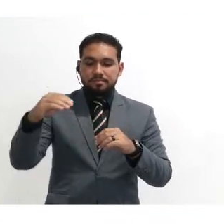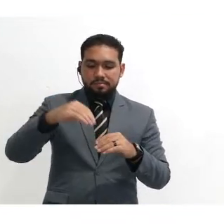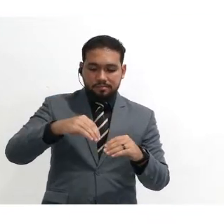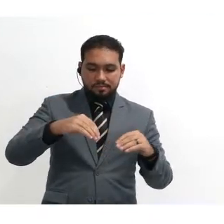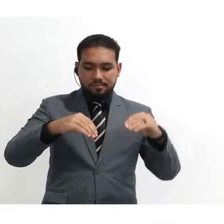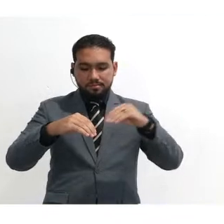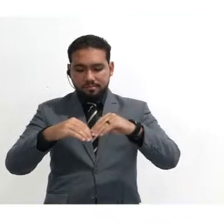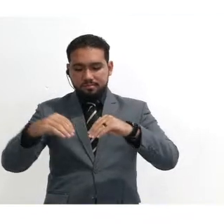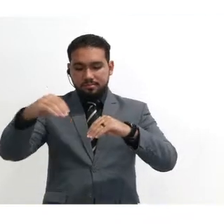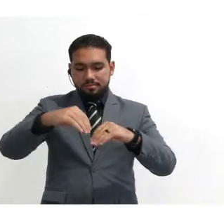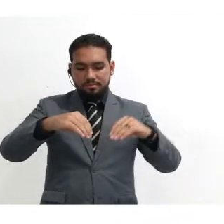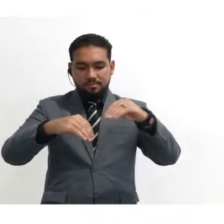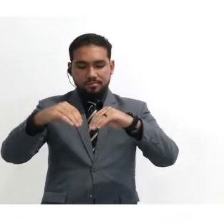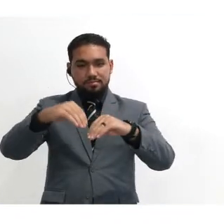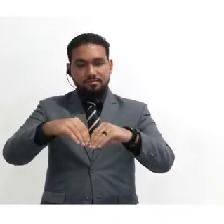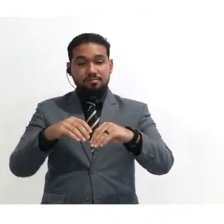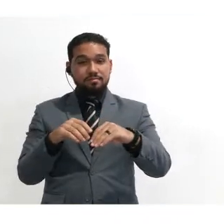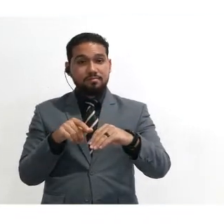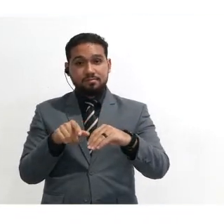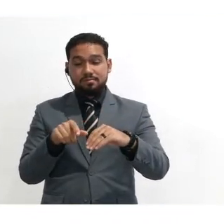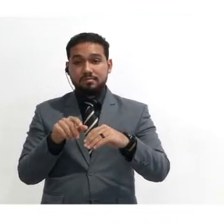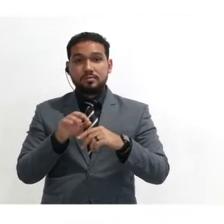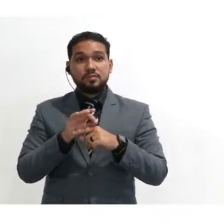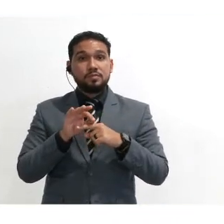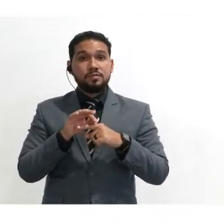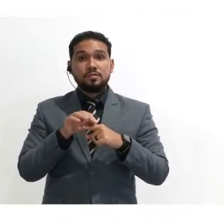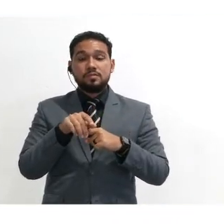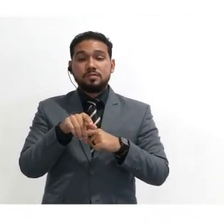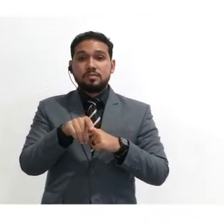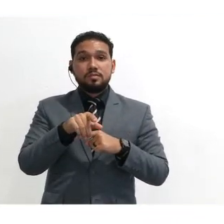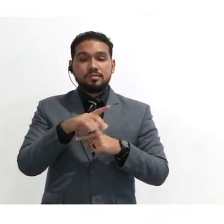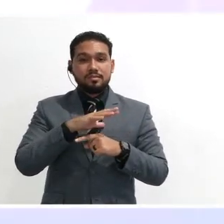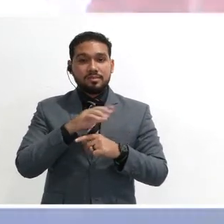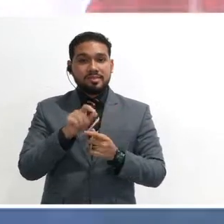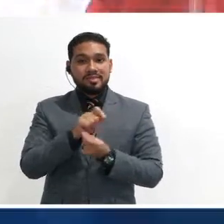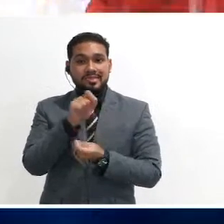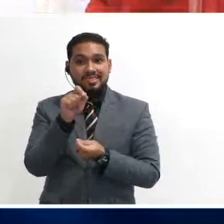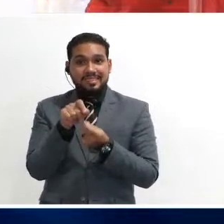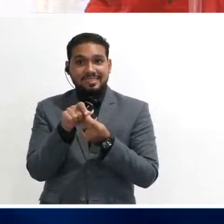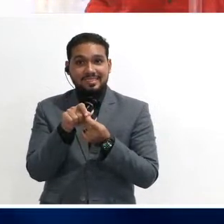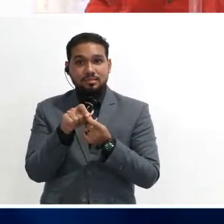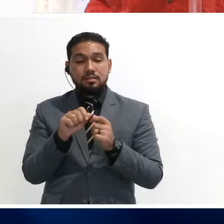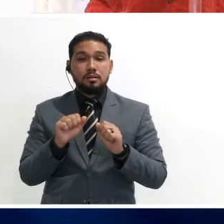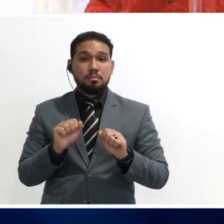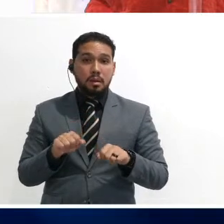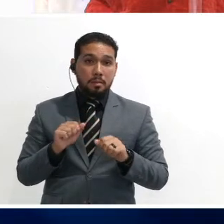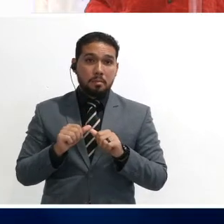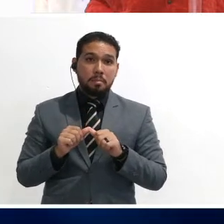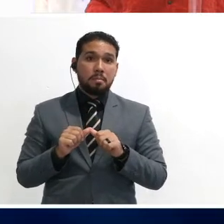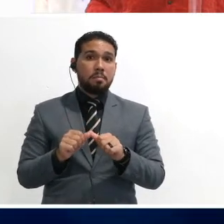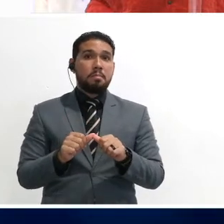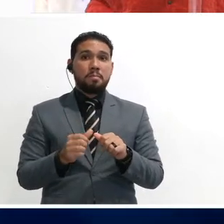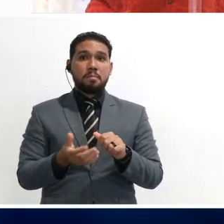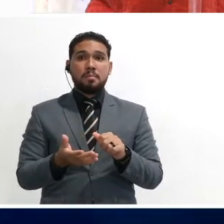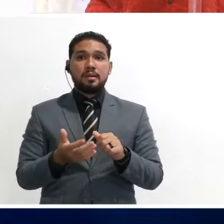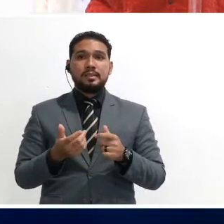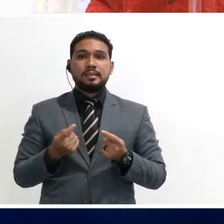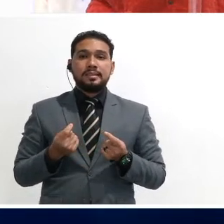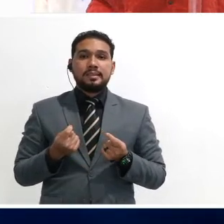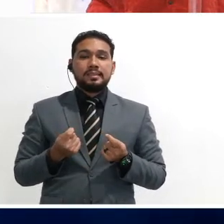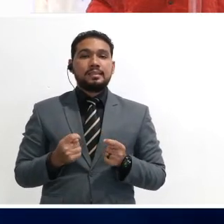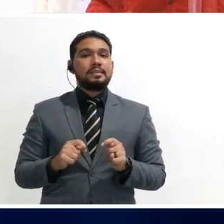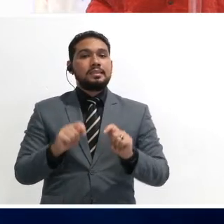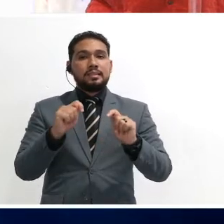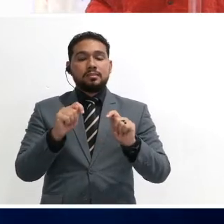designed a functional part or a sub-function into a package that's fully tested,